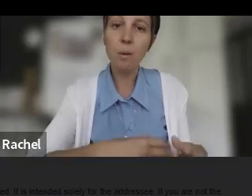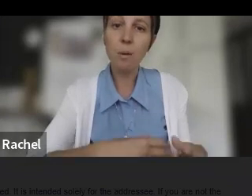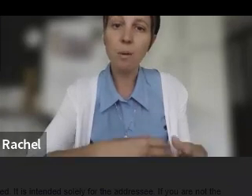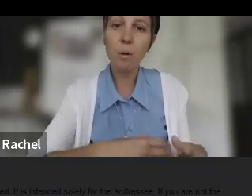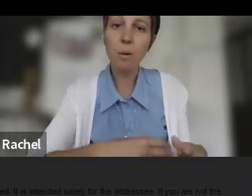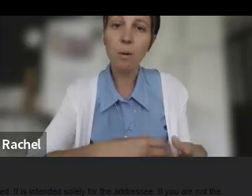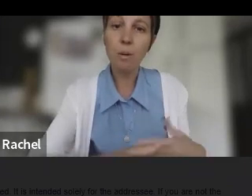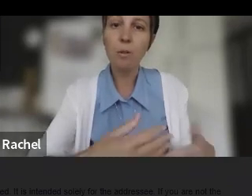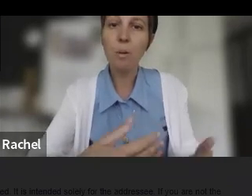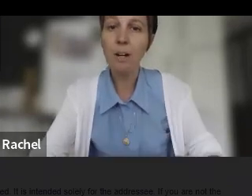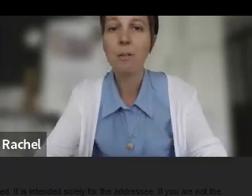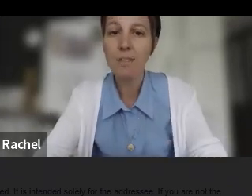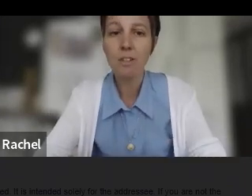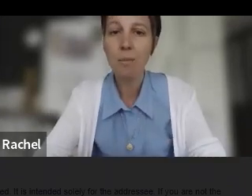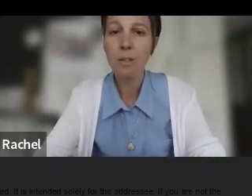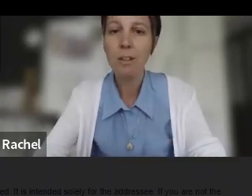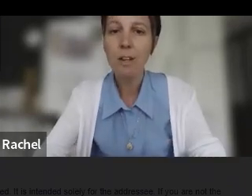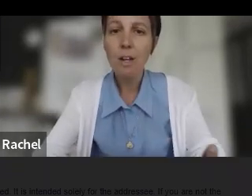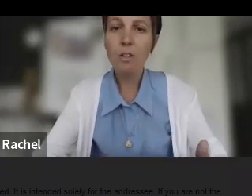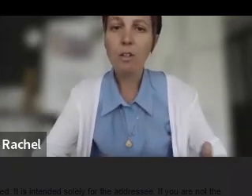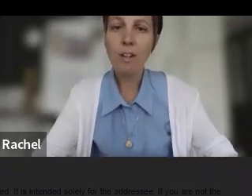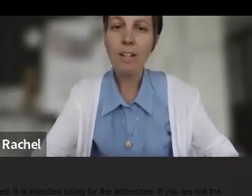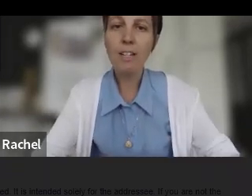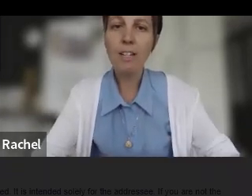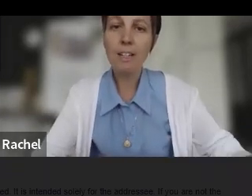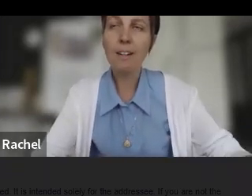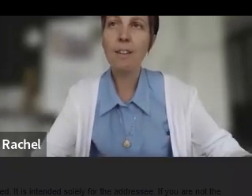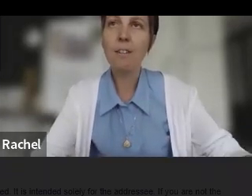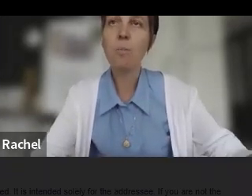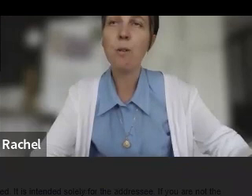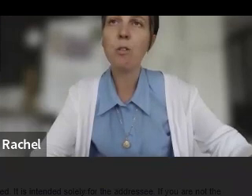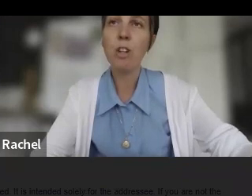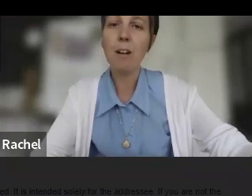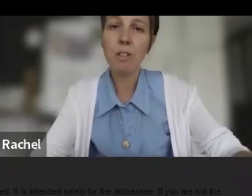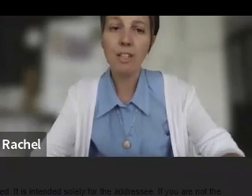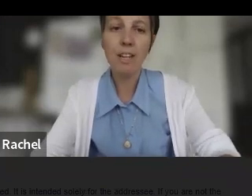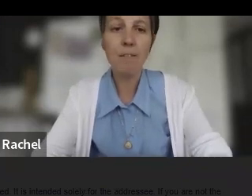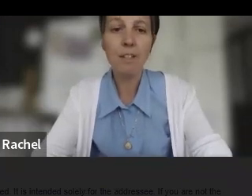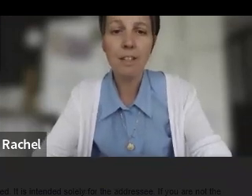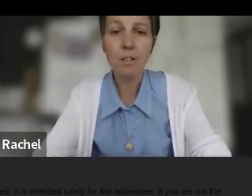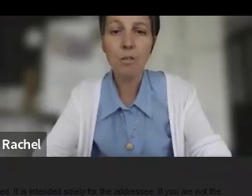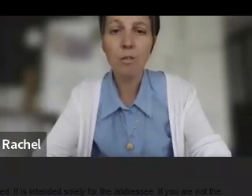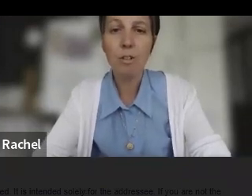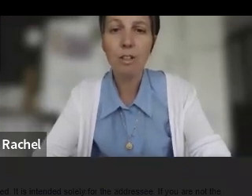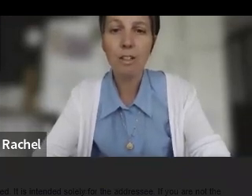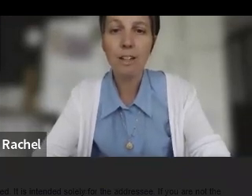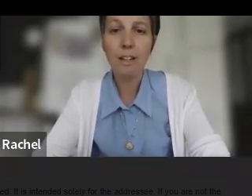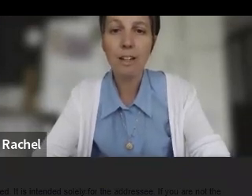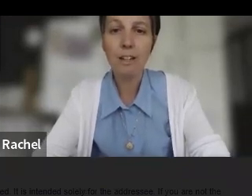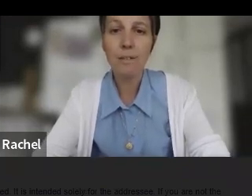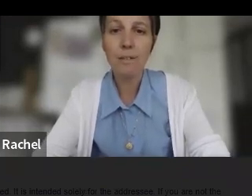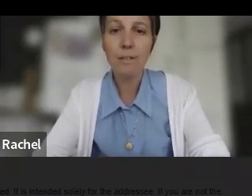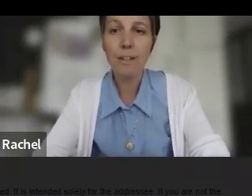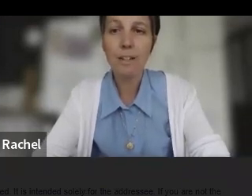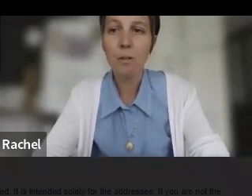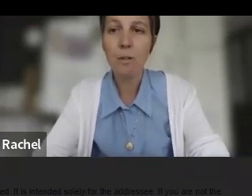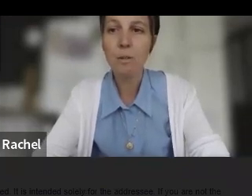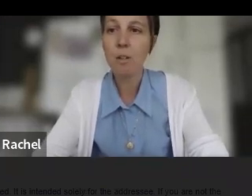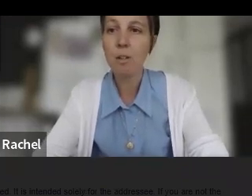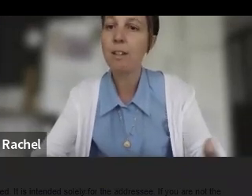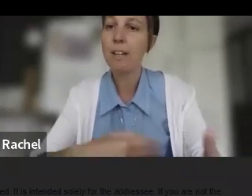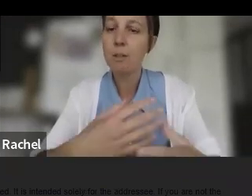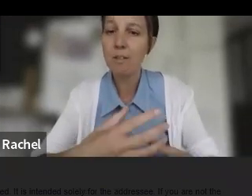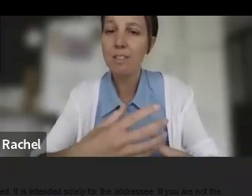people to actually put that into practice outside of the sessions and help them to grade kind of their exposure out to the areas that they're struggling to kind